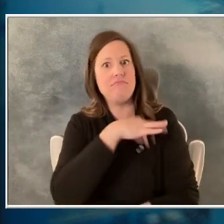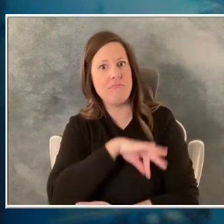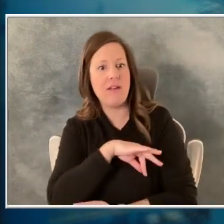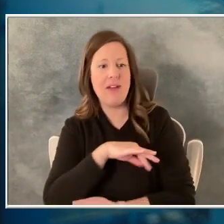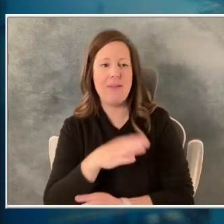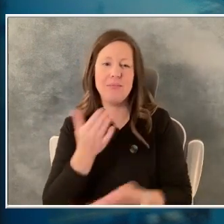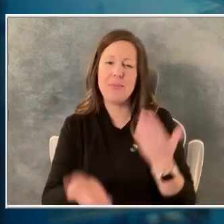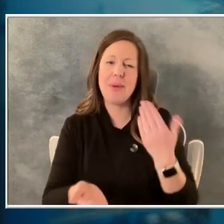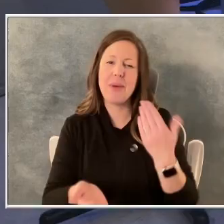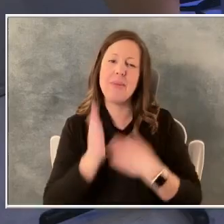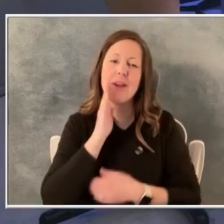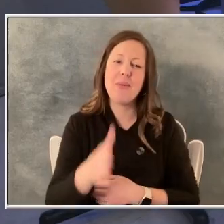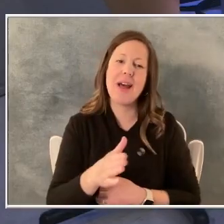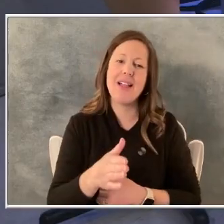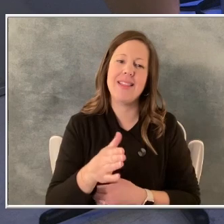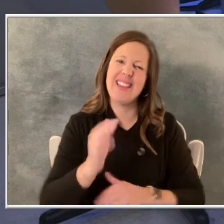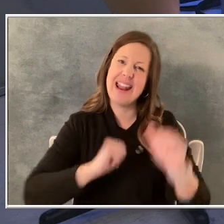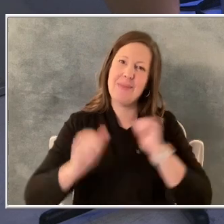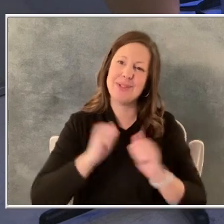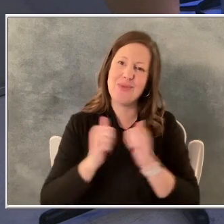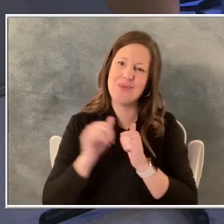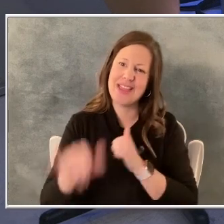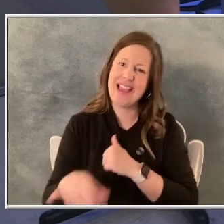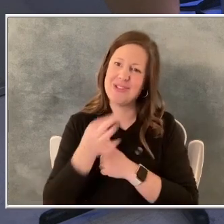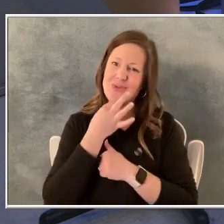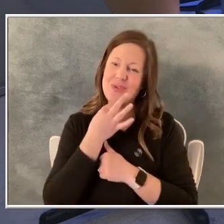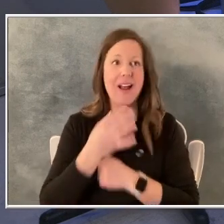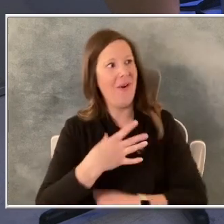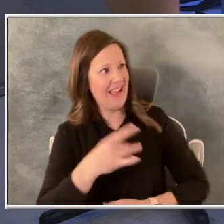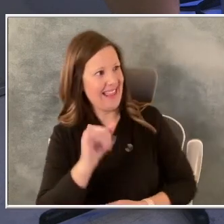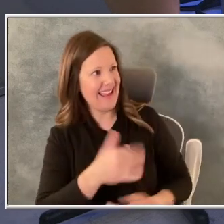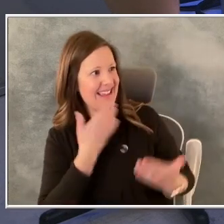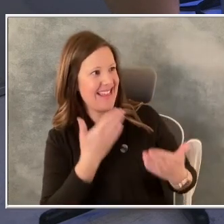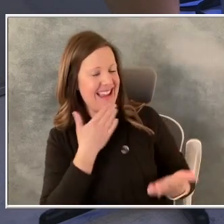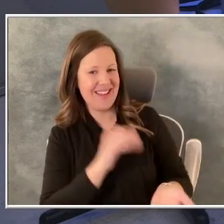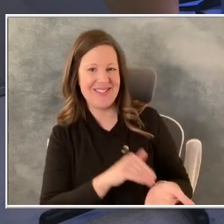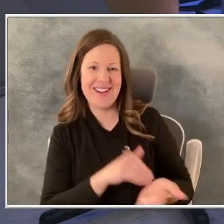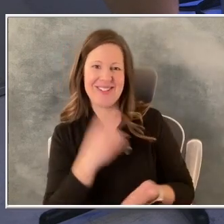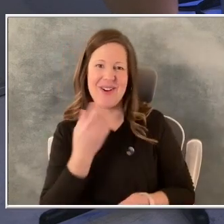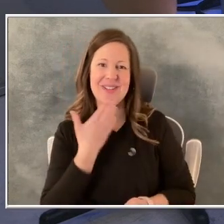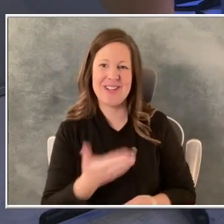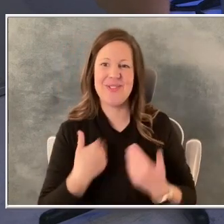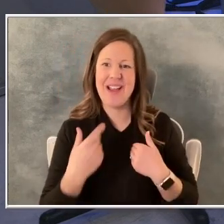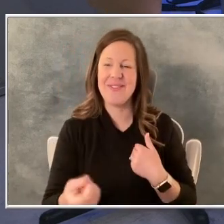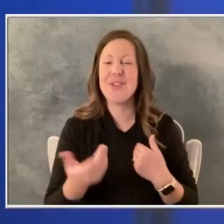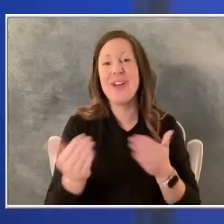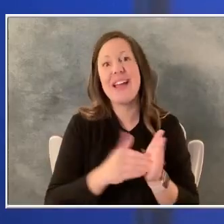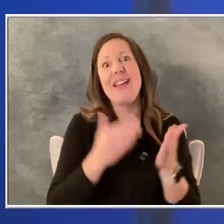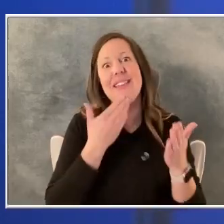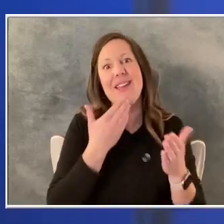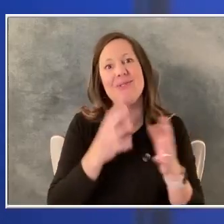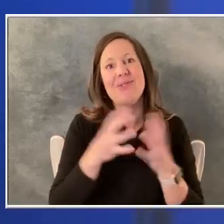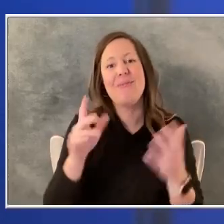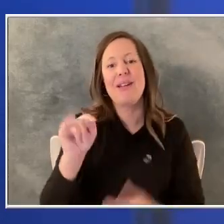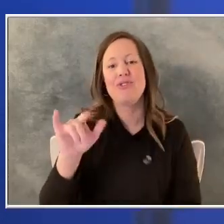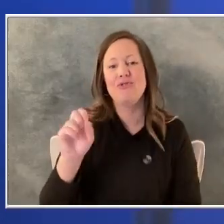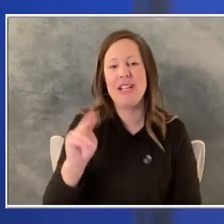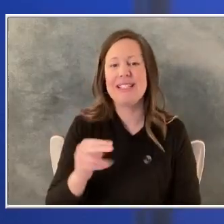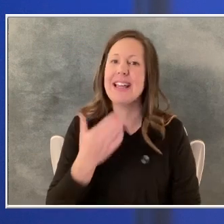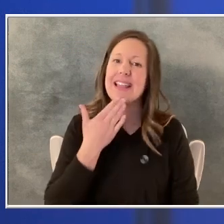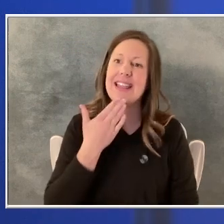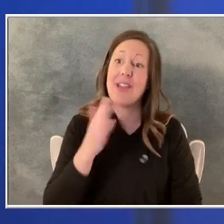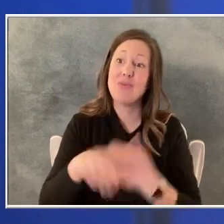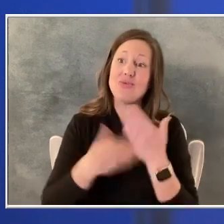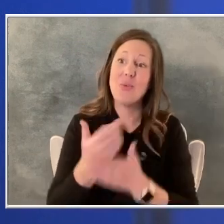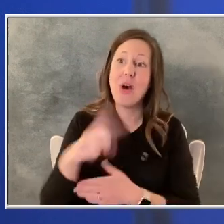that at some point in the future. Okay, let's do it. I like that pitch. Thanks, Dr. Chen. Always good to have you. Again, Tyson, thank you so much. Thank you. Thanks to our guests. Thanks to our viewers